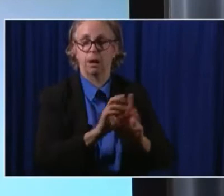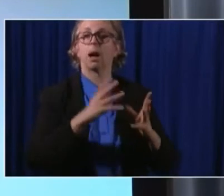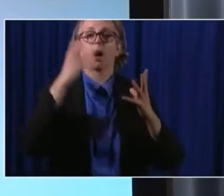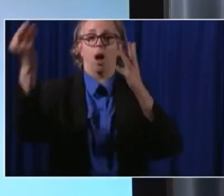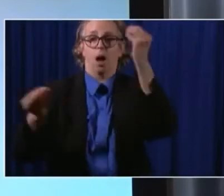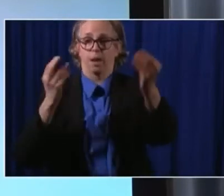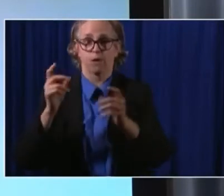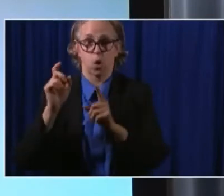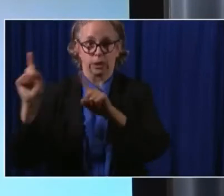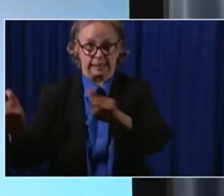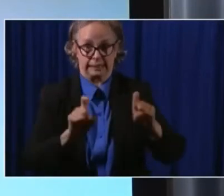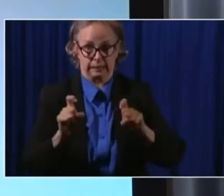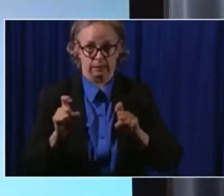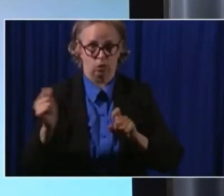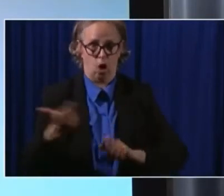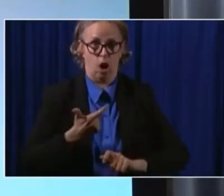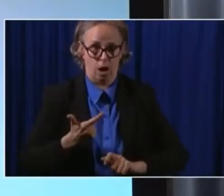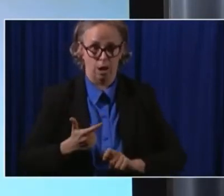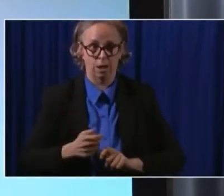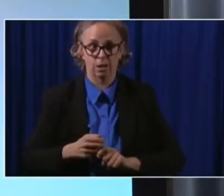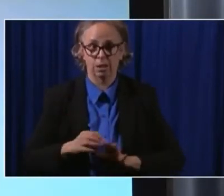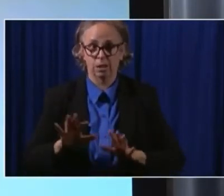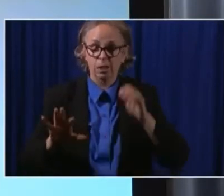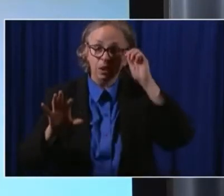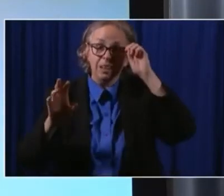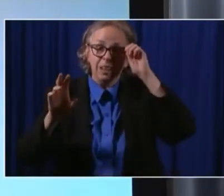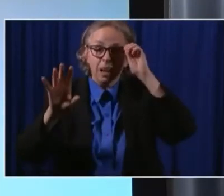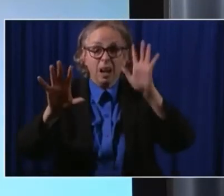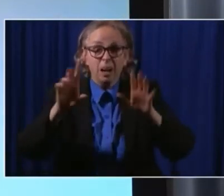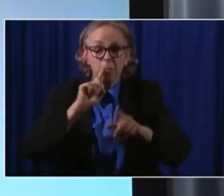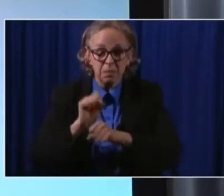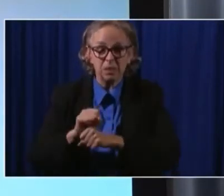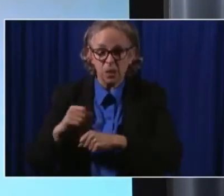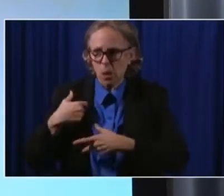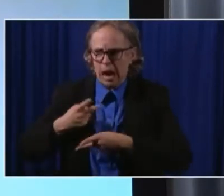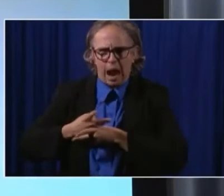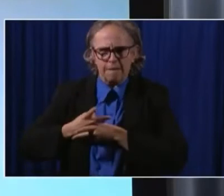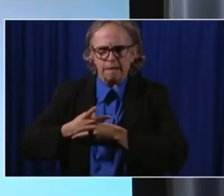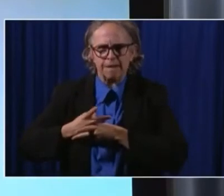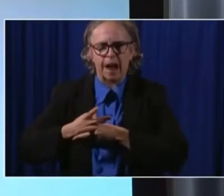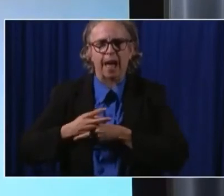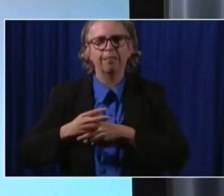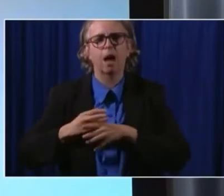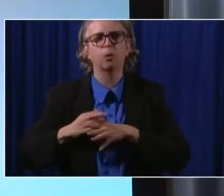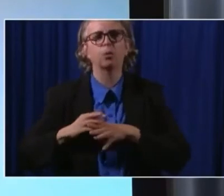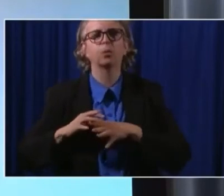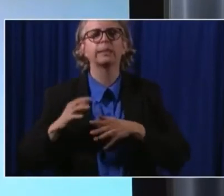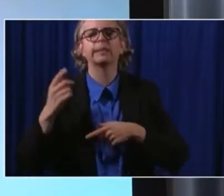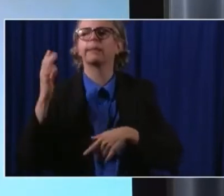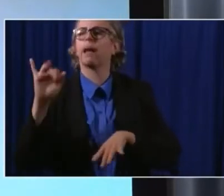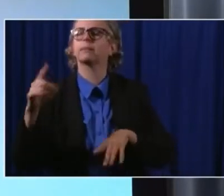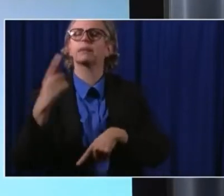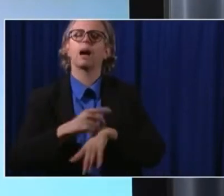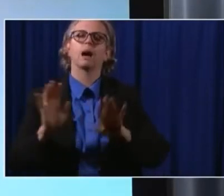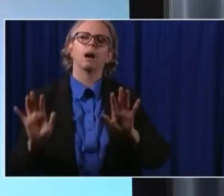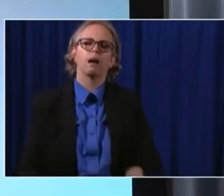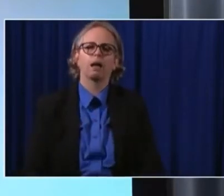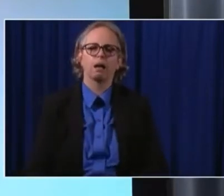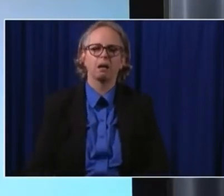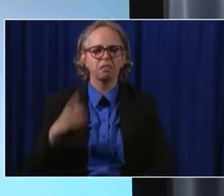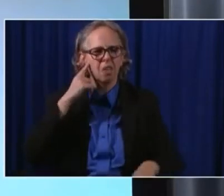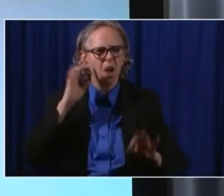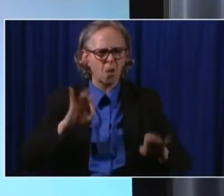But we dropped our guard. You've heard the story over and over. We dropped our guard. We thought we certainly don't have any symptoms. We know all these